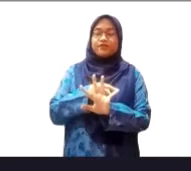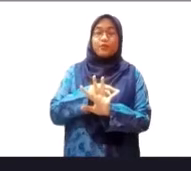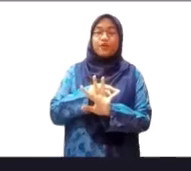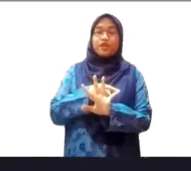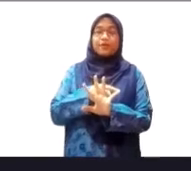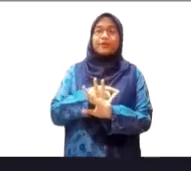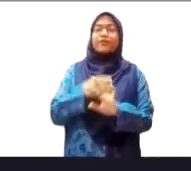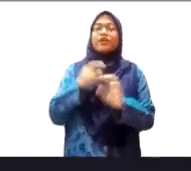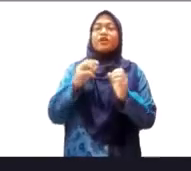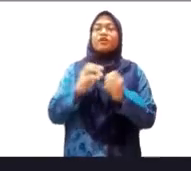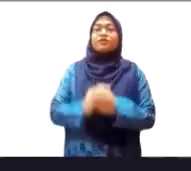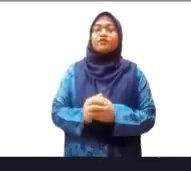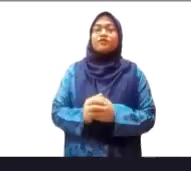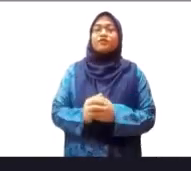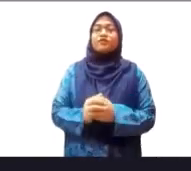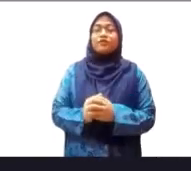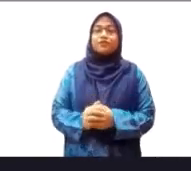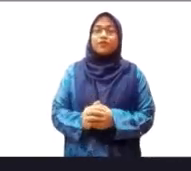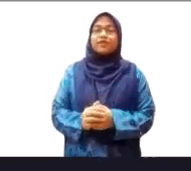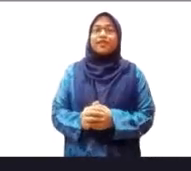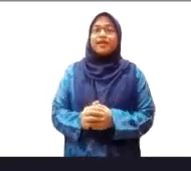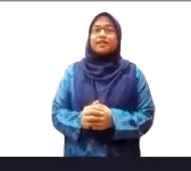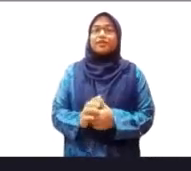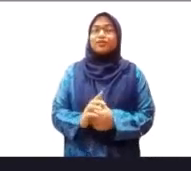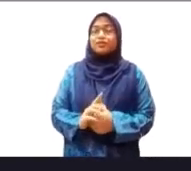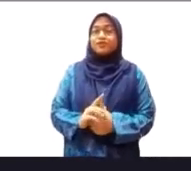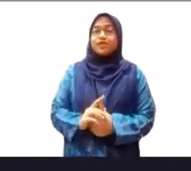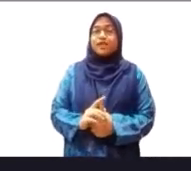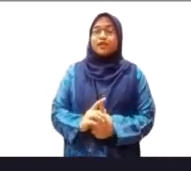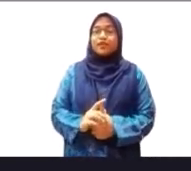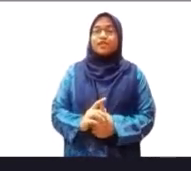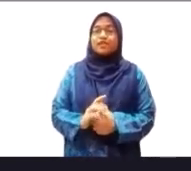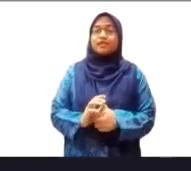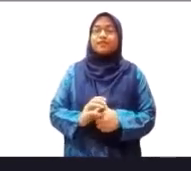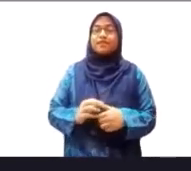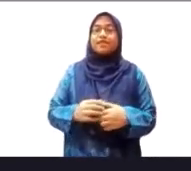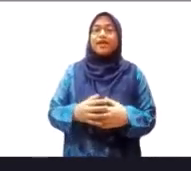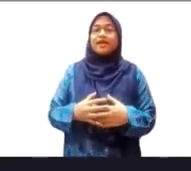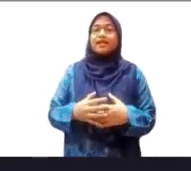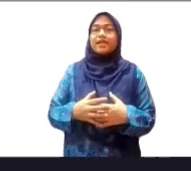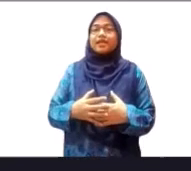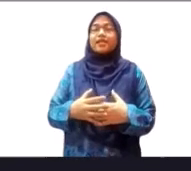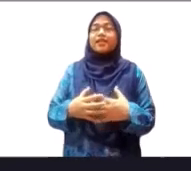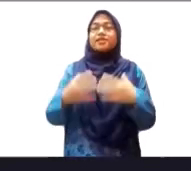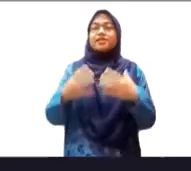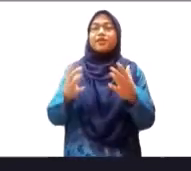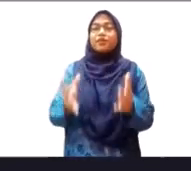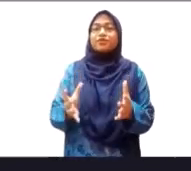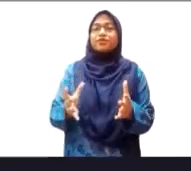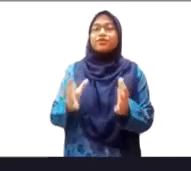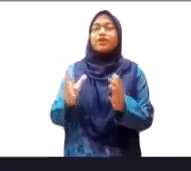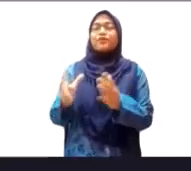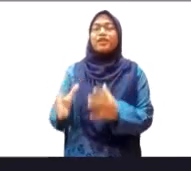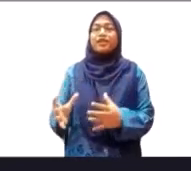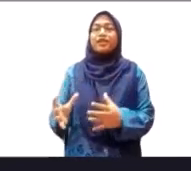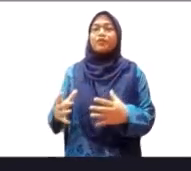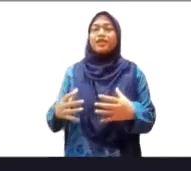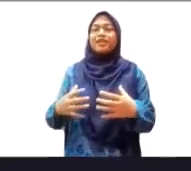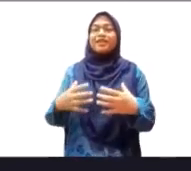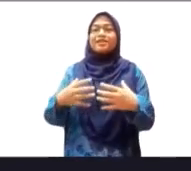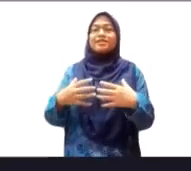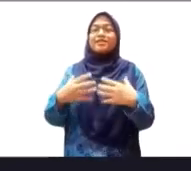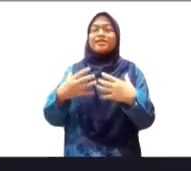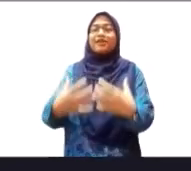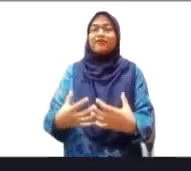conceptual framework. For the first one, that is tools for sign language, it means that the things that we use to communicate